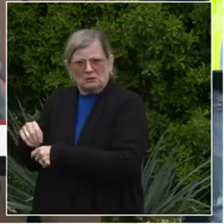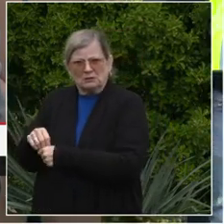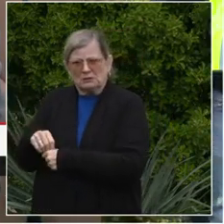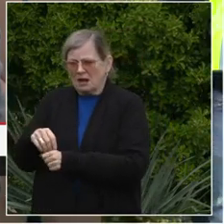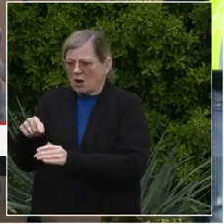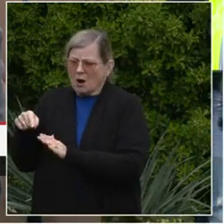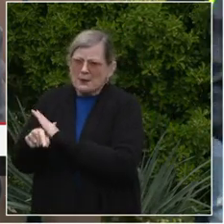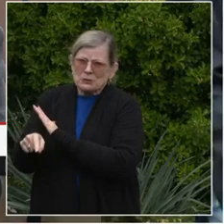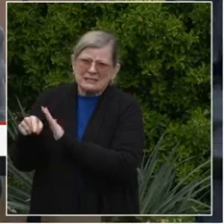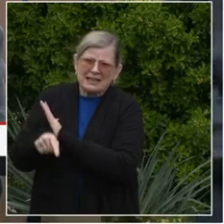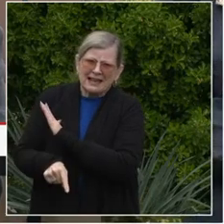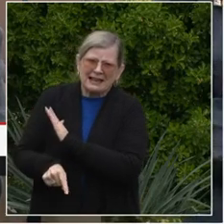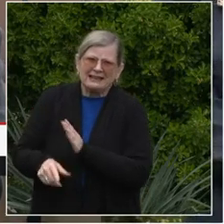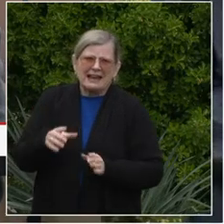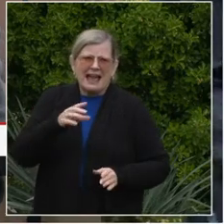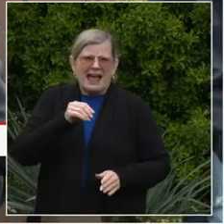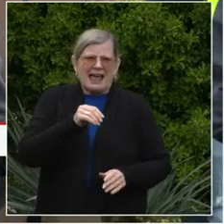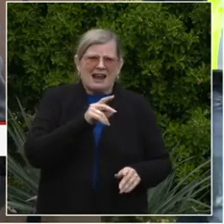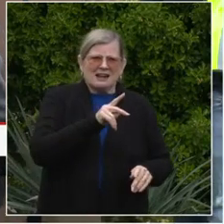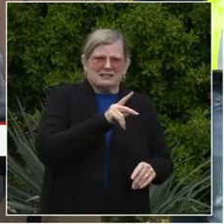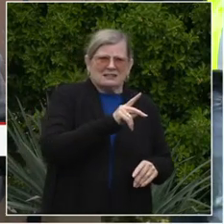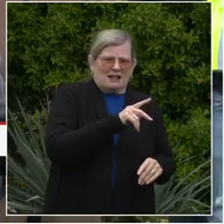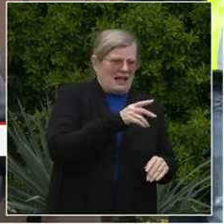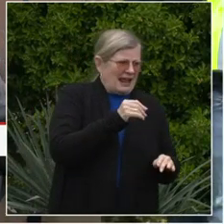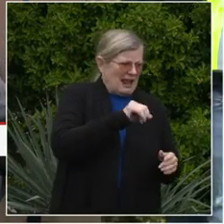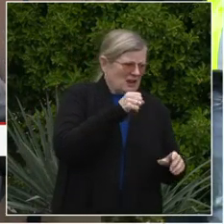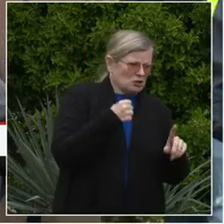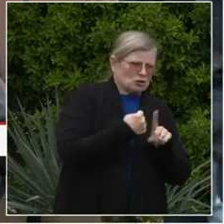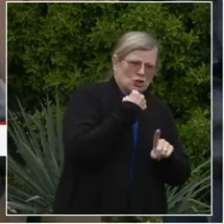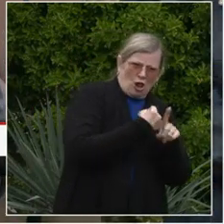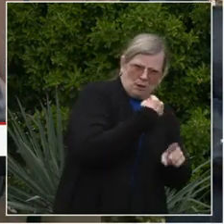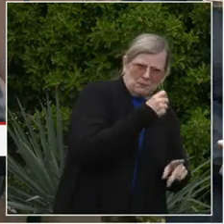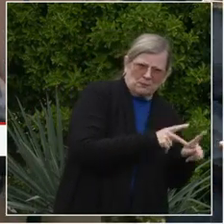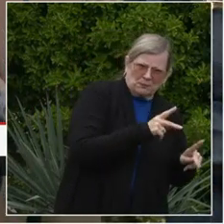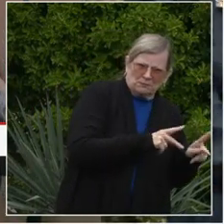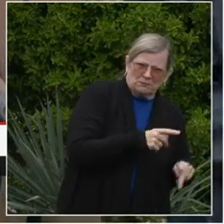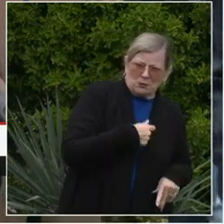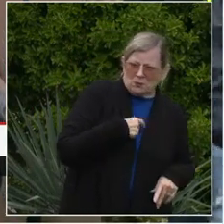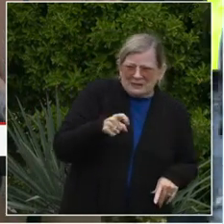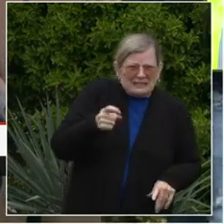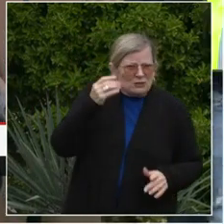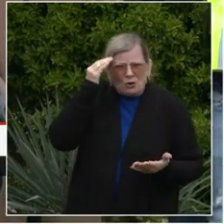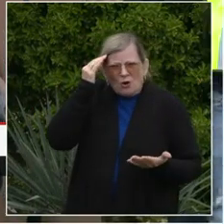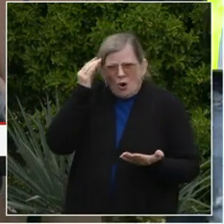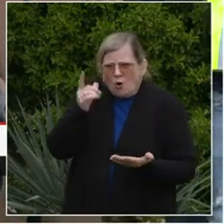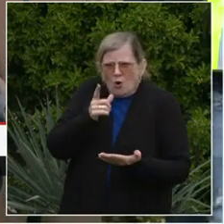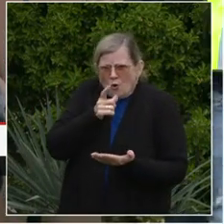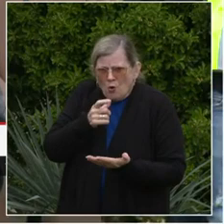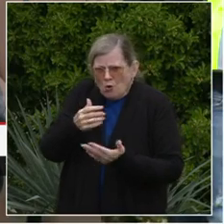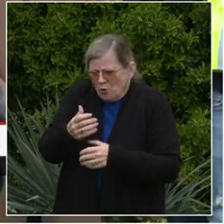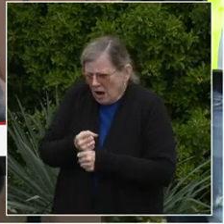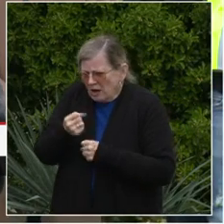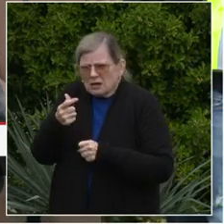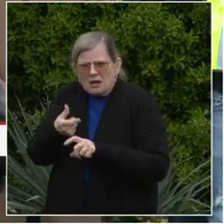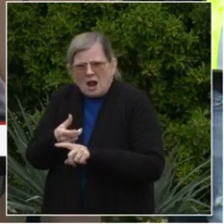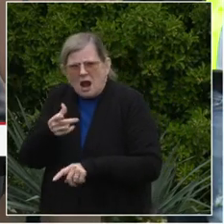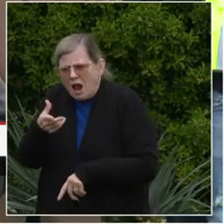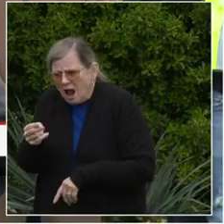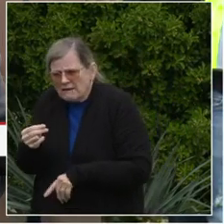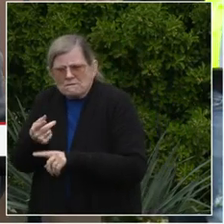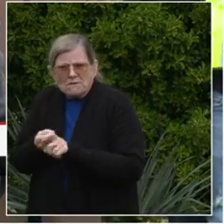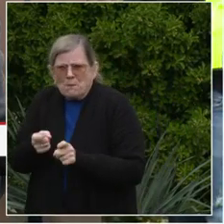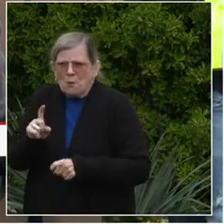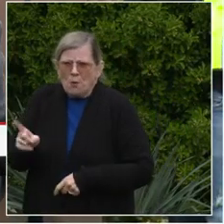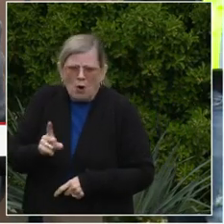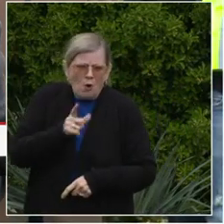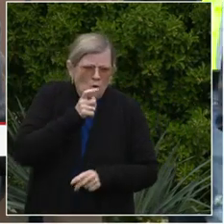serious assaults. We need to find out who the trigger pullers are and how they're getting these firearms to the district. We know